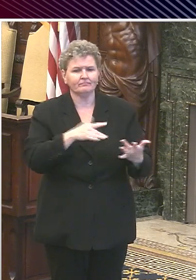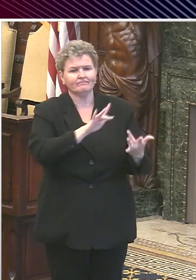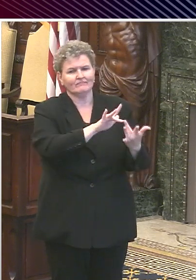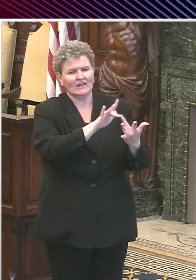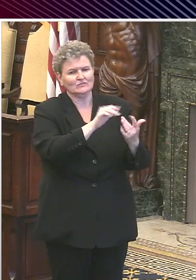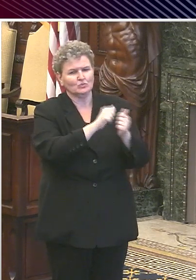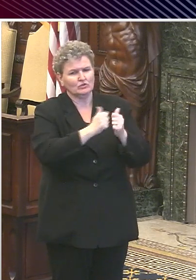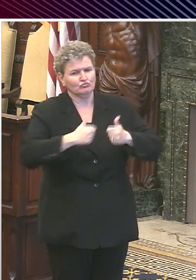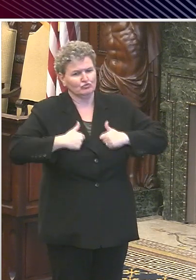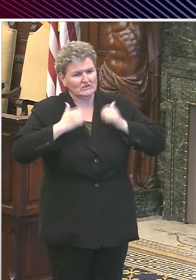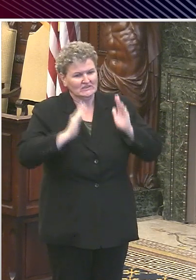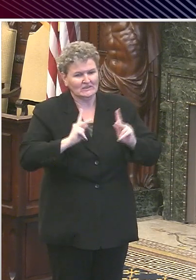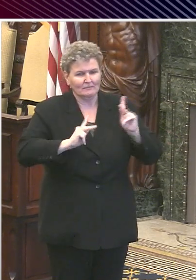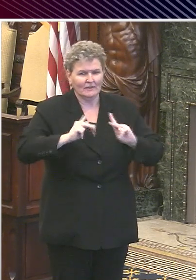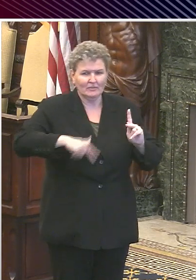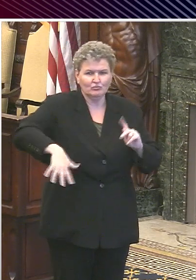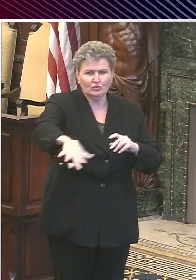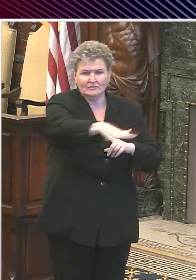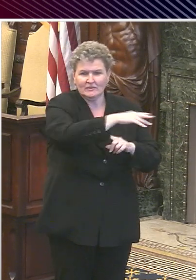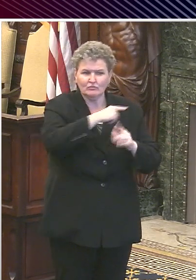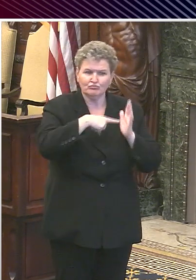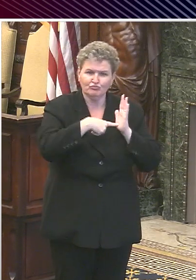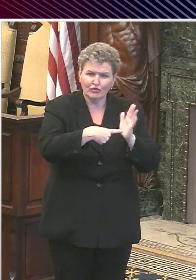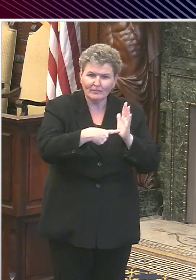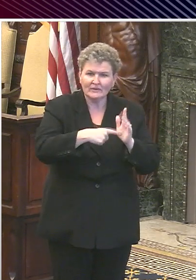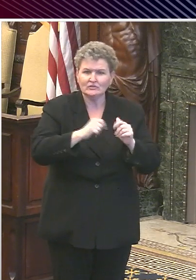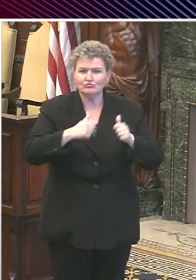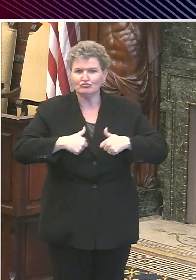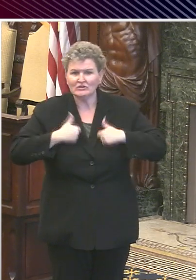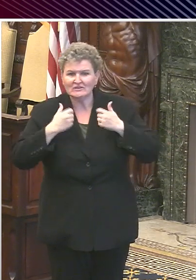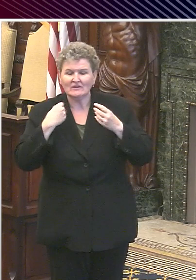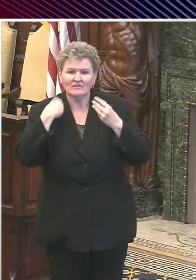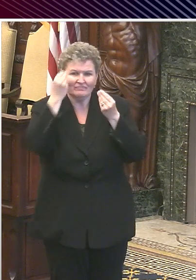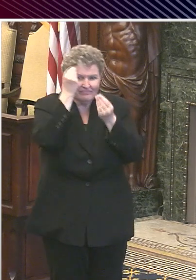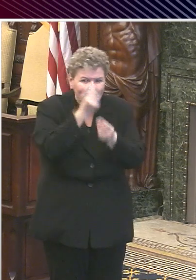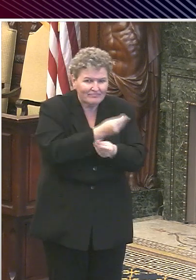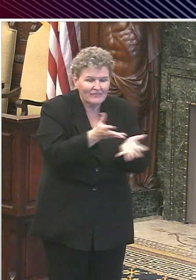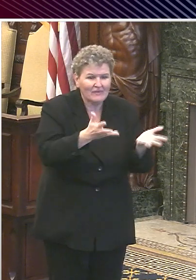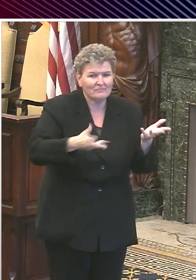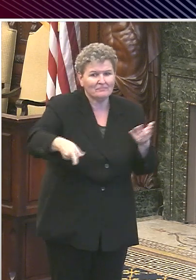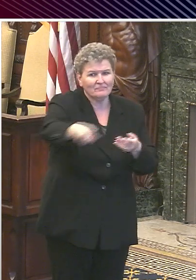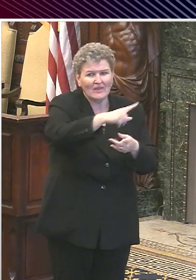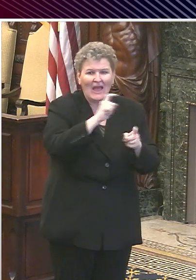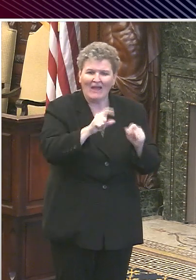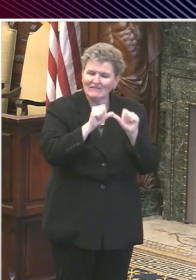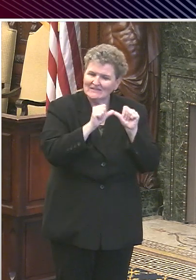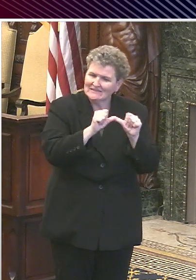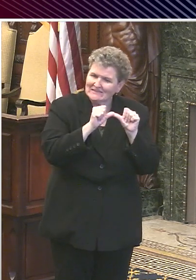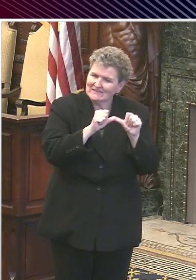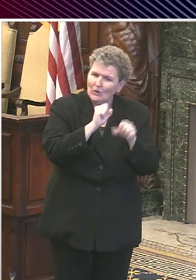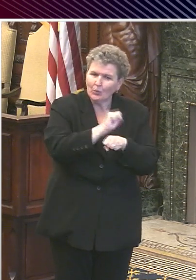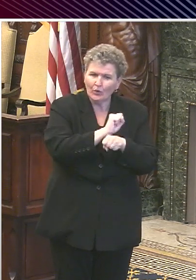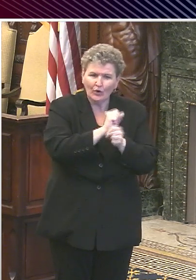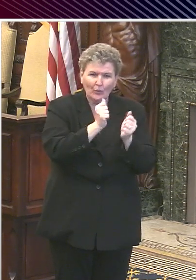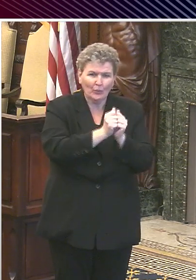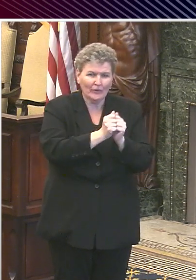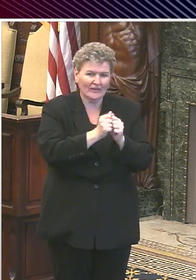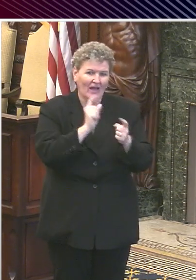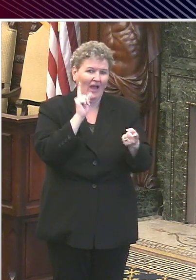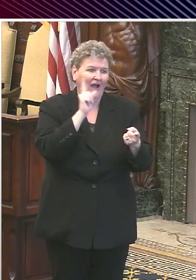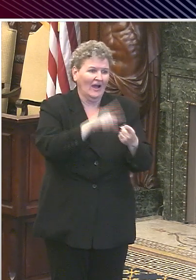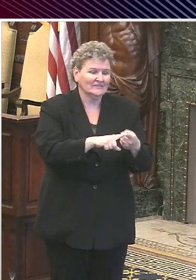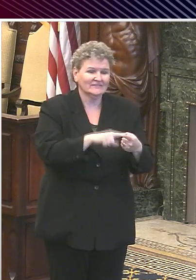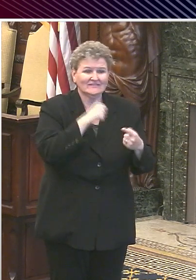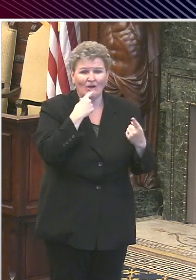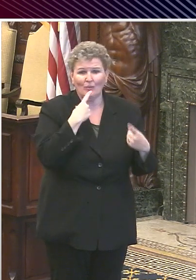groups, representative groups, and we will continue this effort until it doesn't work anymore. I don't know when that's going